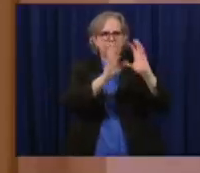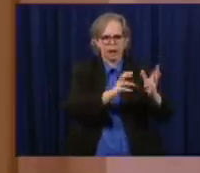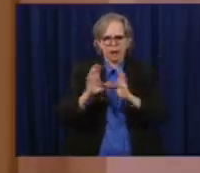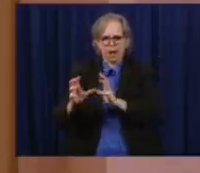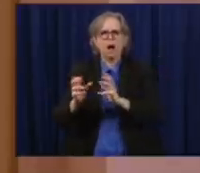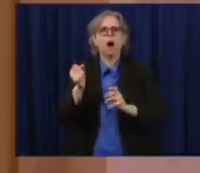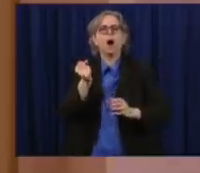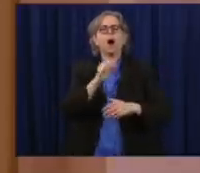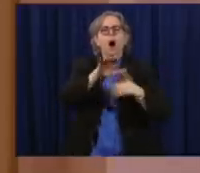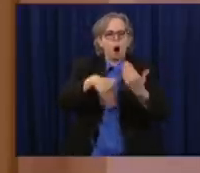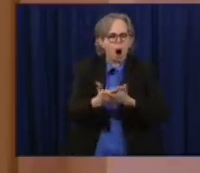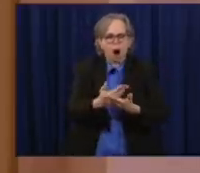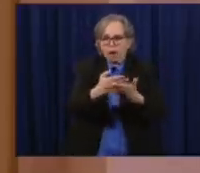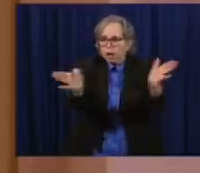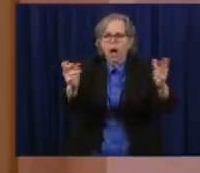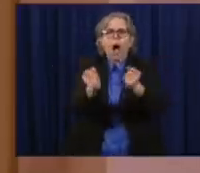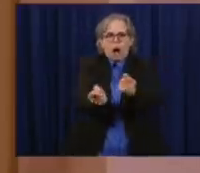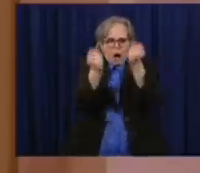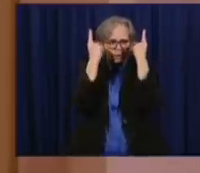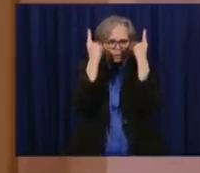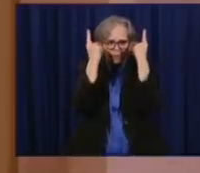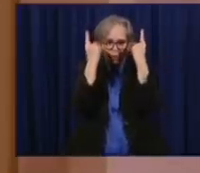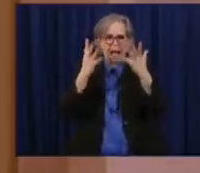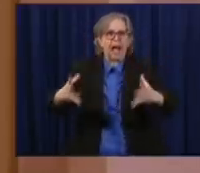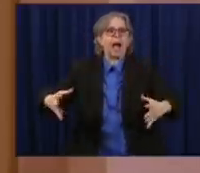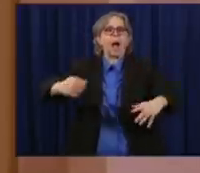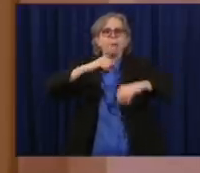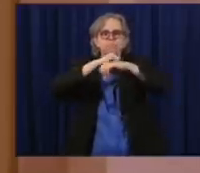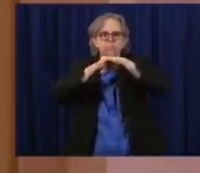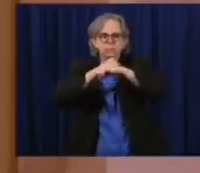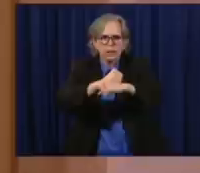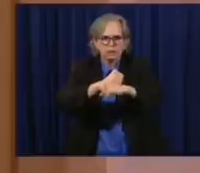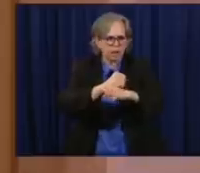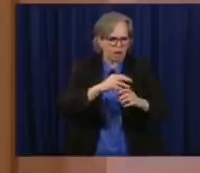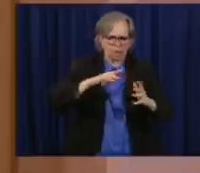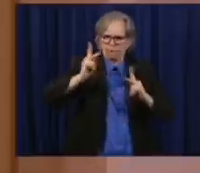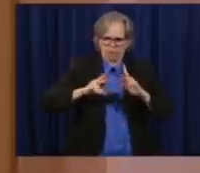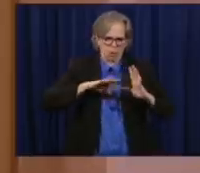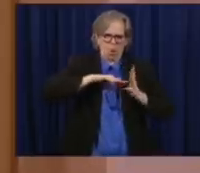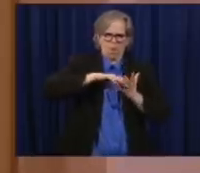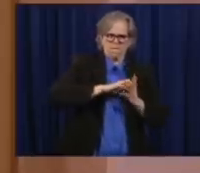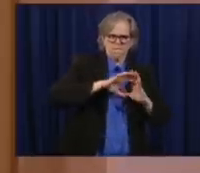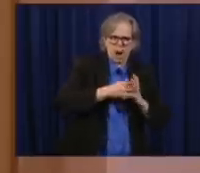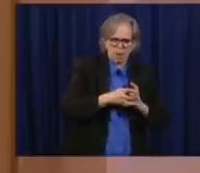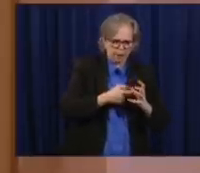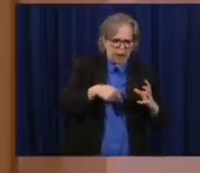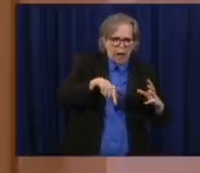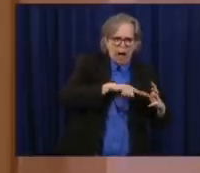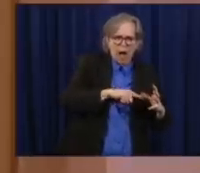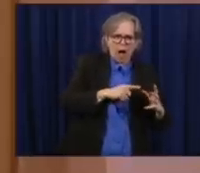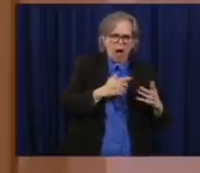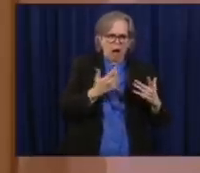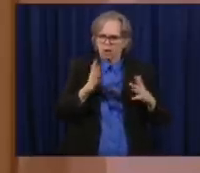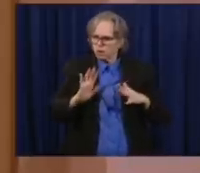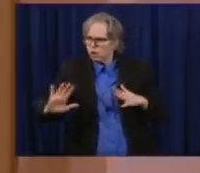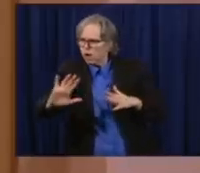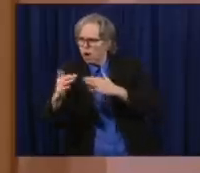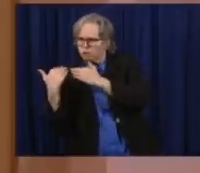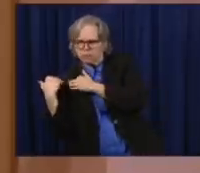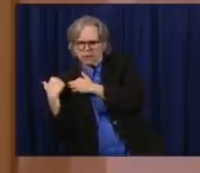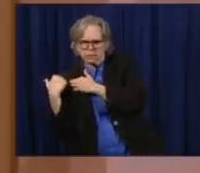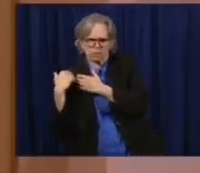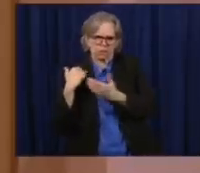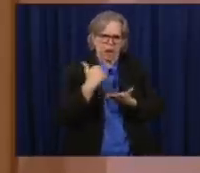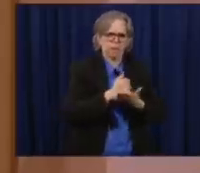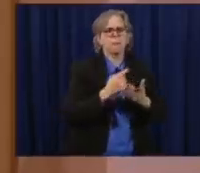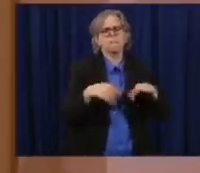the lives of the vulnerable, and what everybody's responsibility is in this. And that's the goal. That's the goal where we'll end up being.